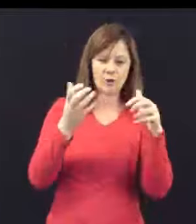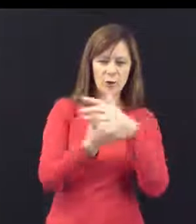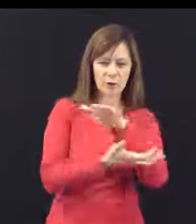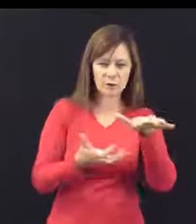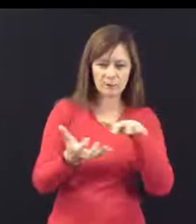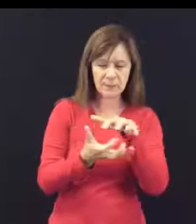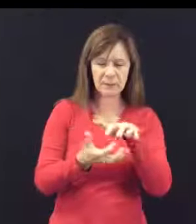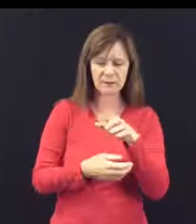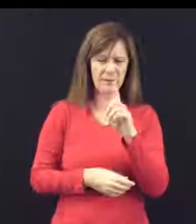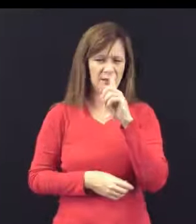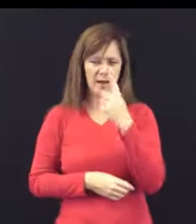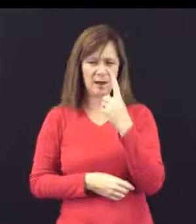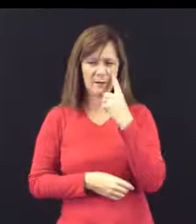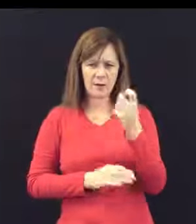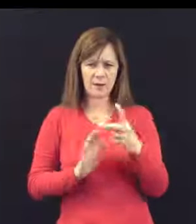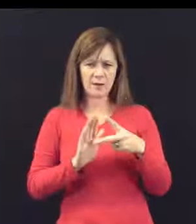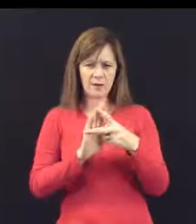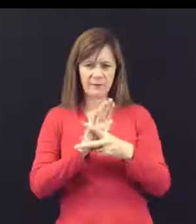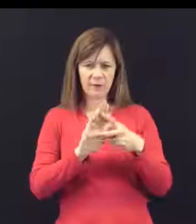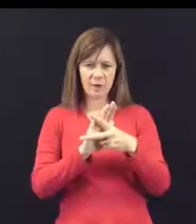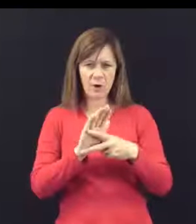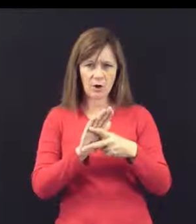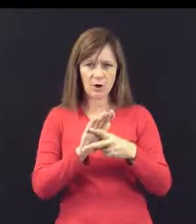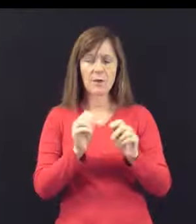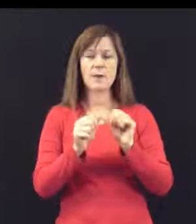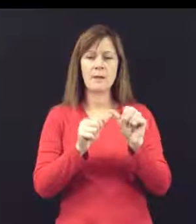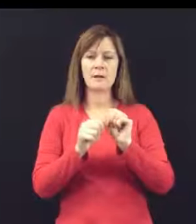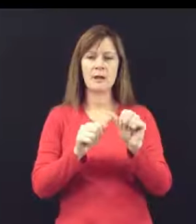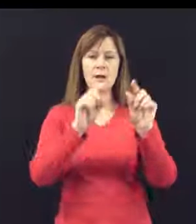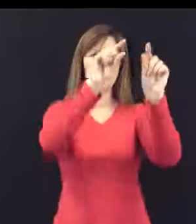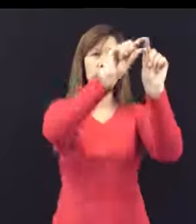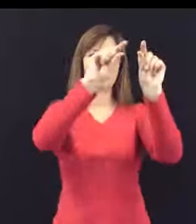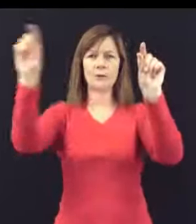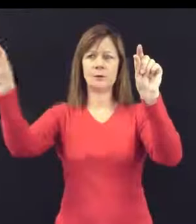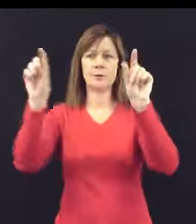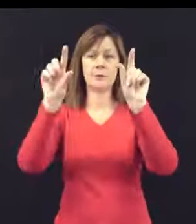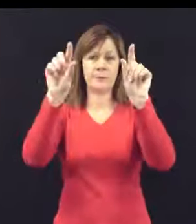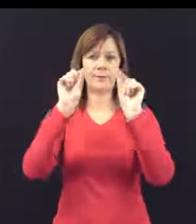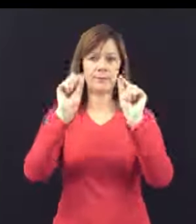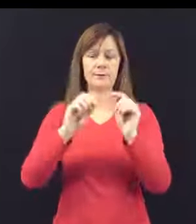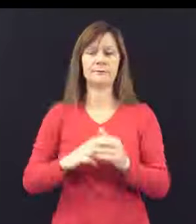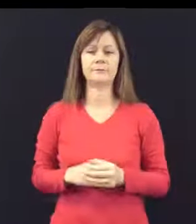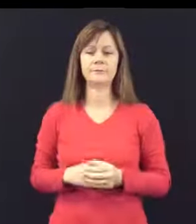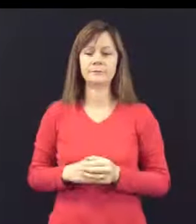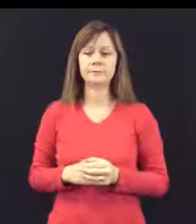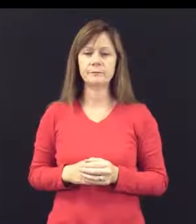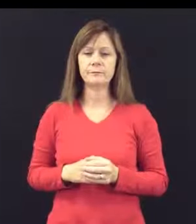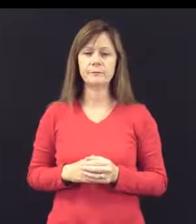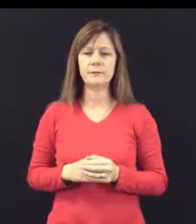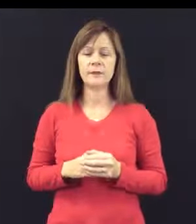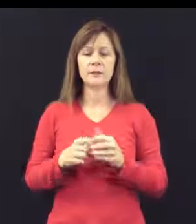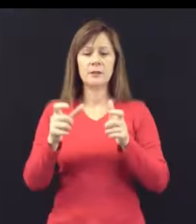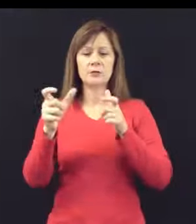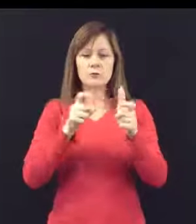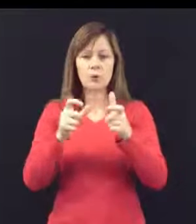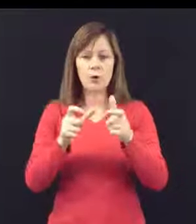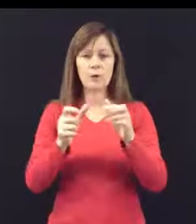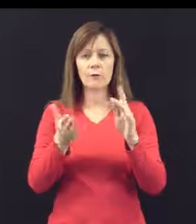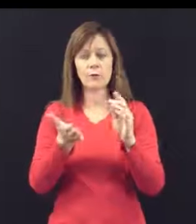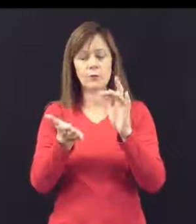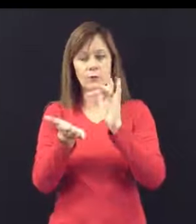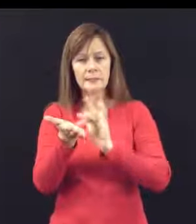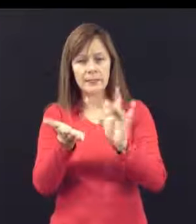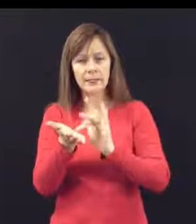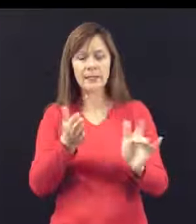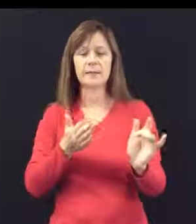Photos app, where your photos and videos are all mingled into one camera roll list. So if you're having trouble finding one of your videos, finding it